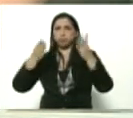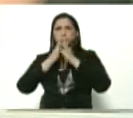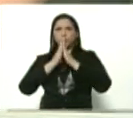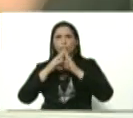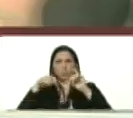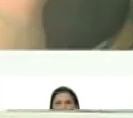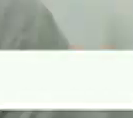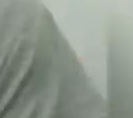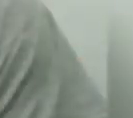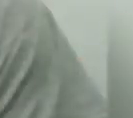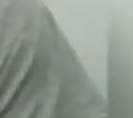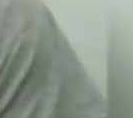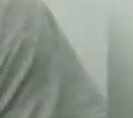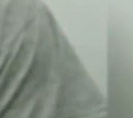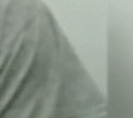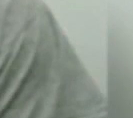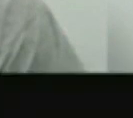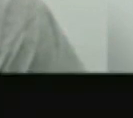video.